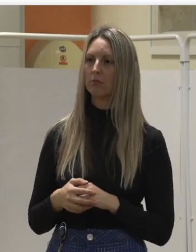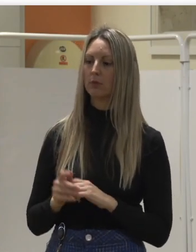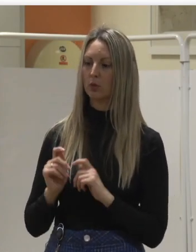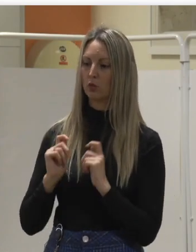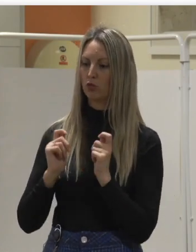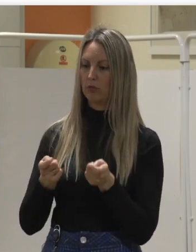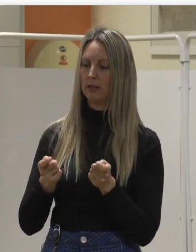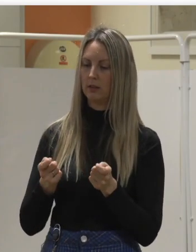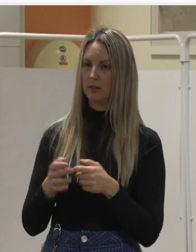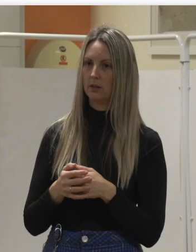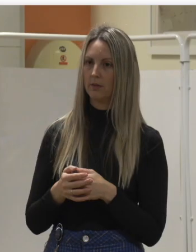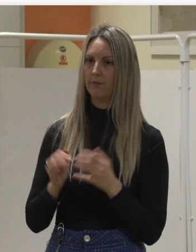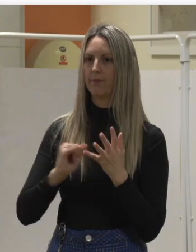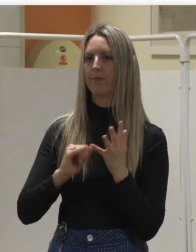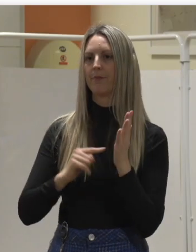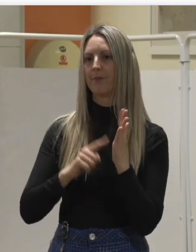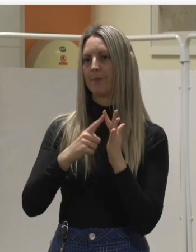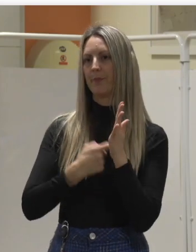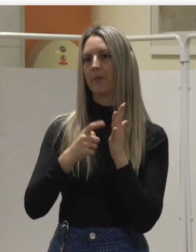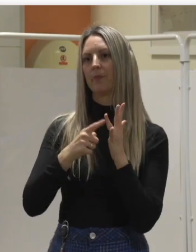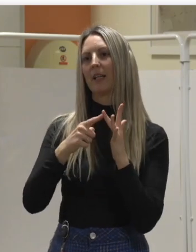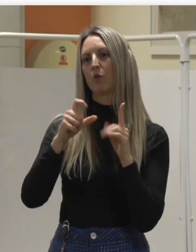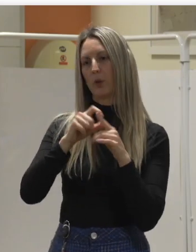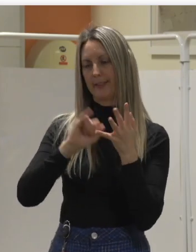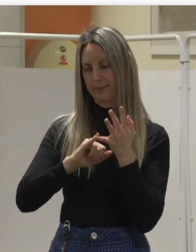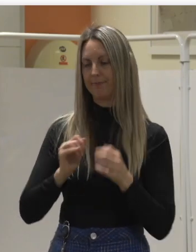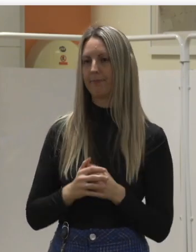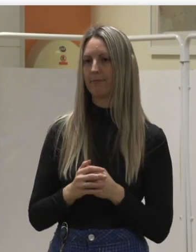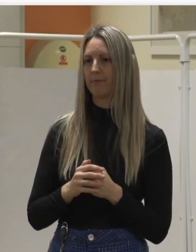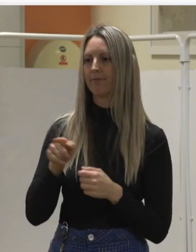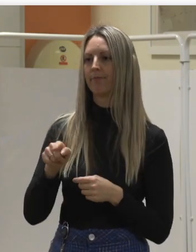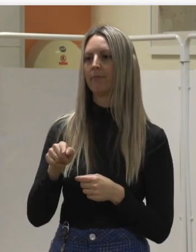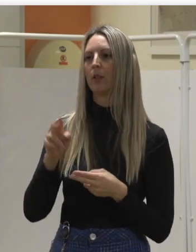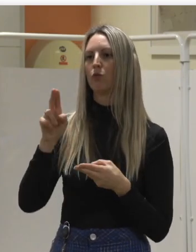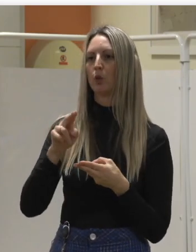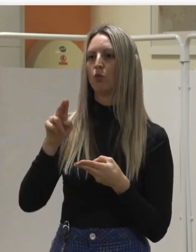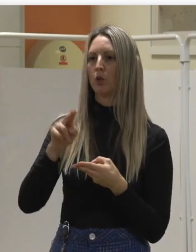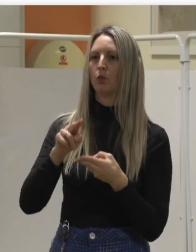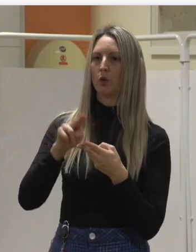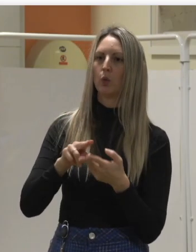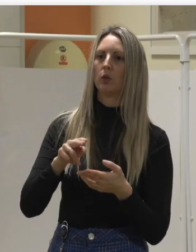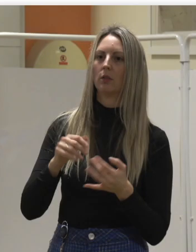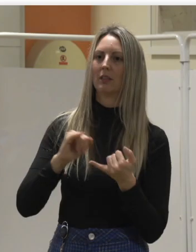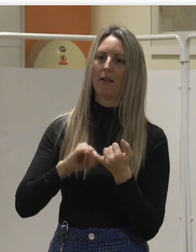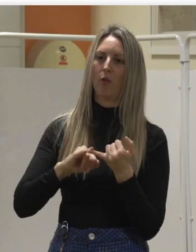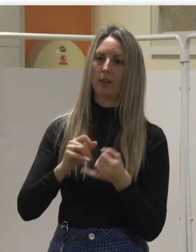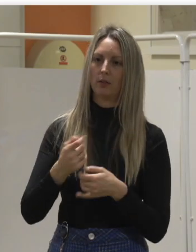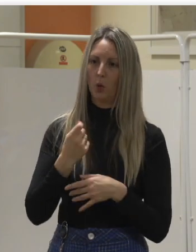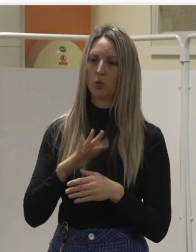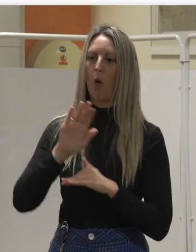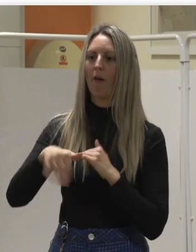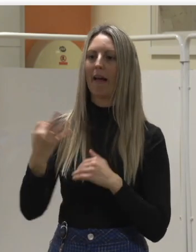we give is steroids, as I said, and we keep reducing the dose over a period of about 12 to 18